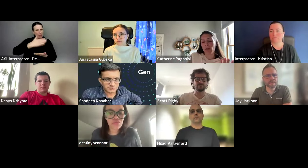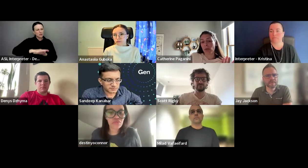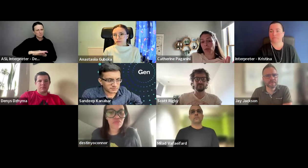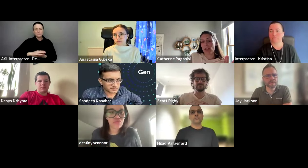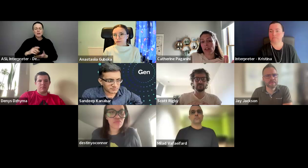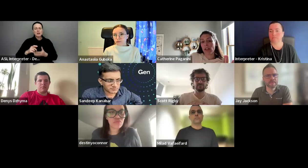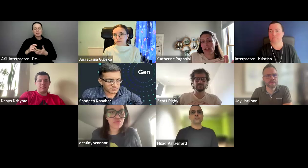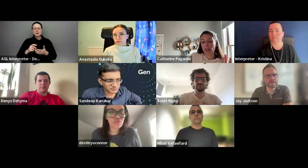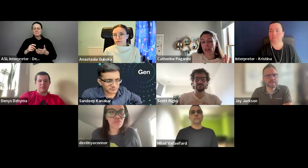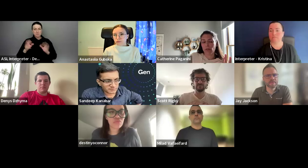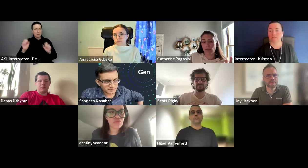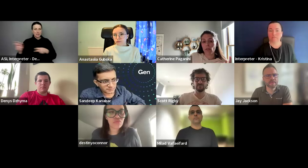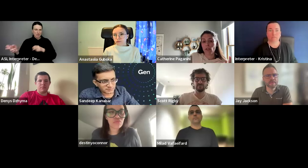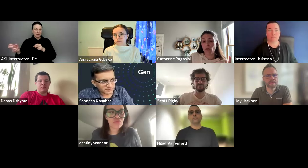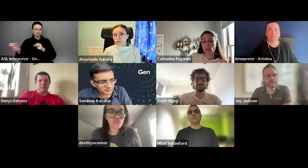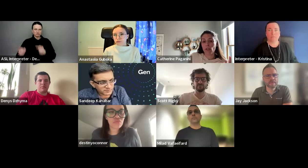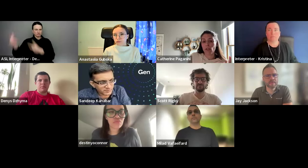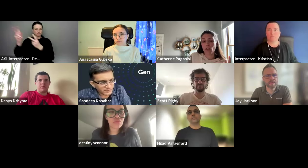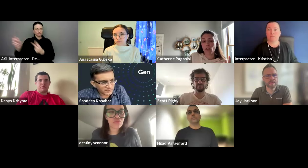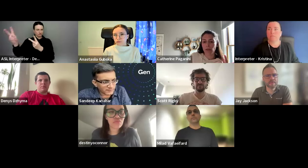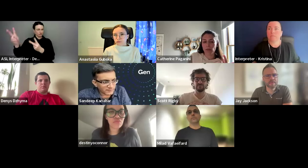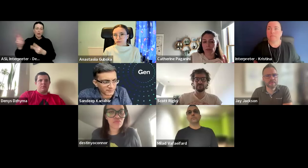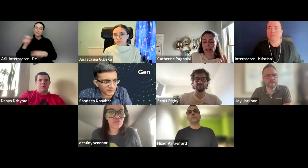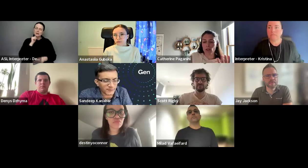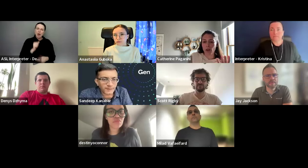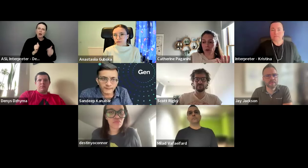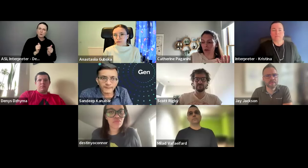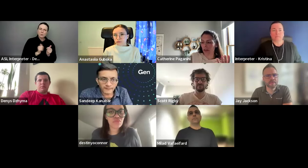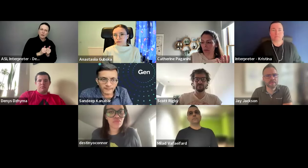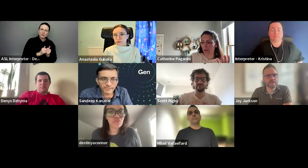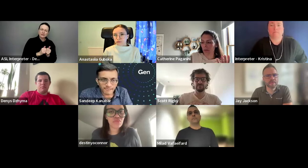and we can put stuff on there. Not with